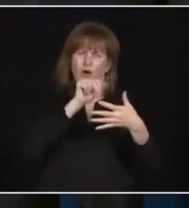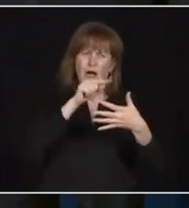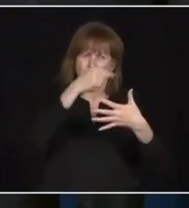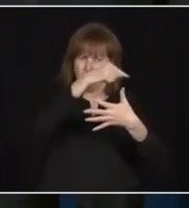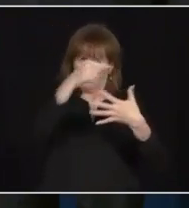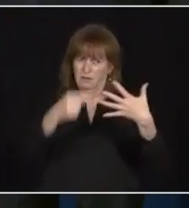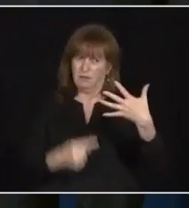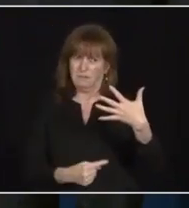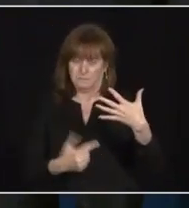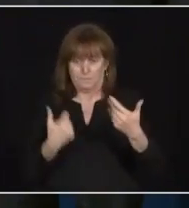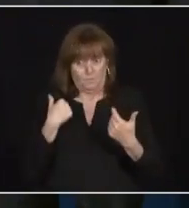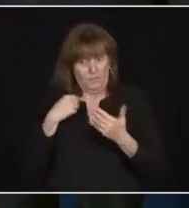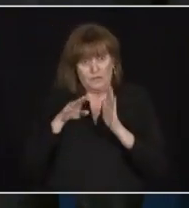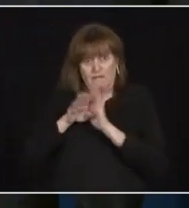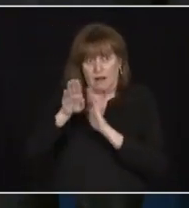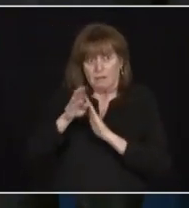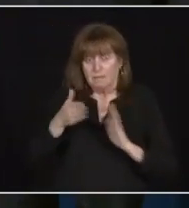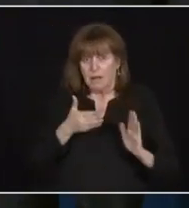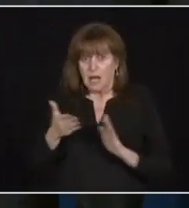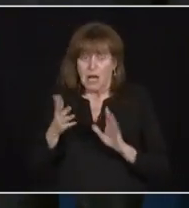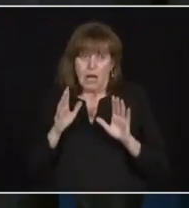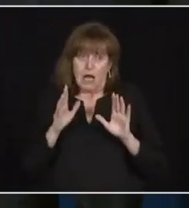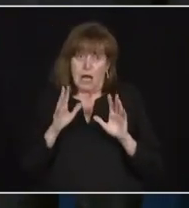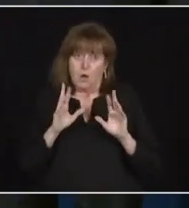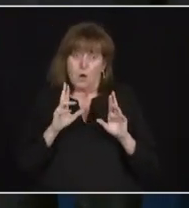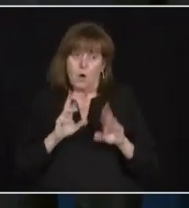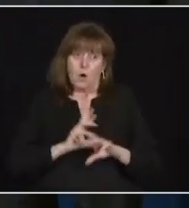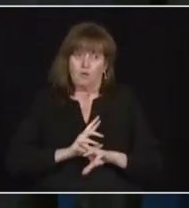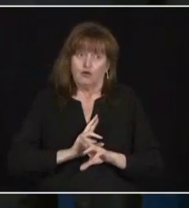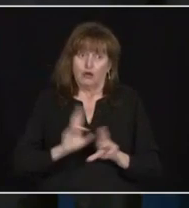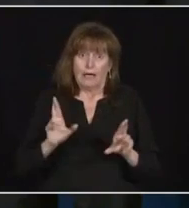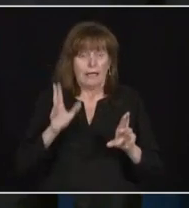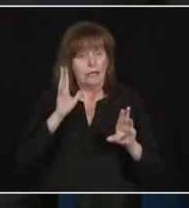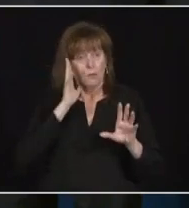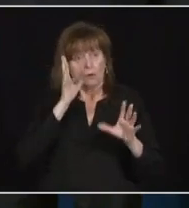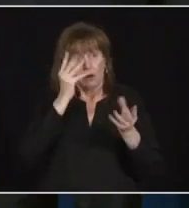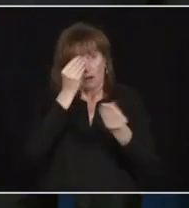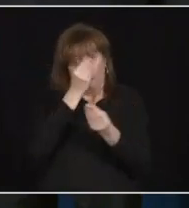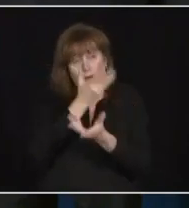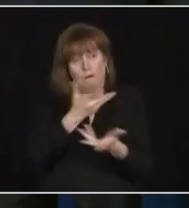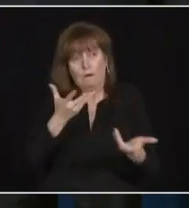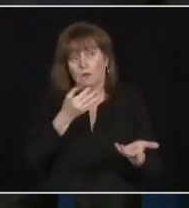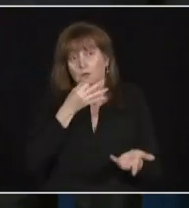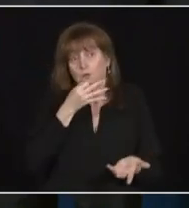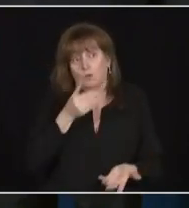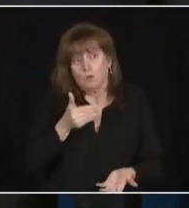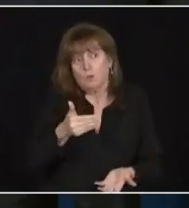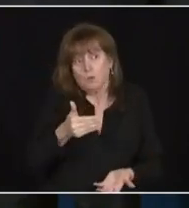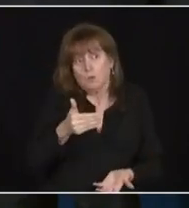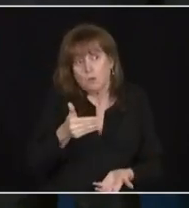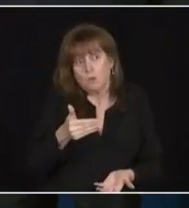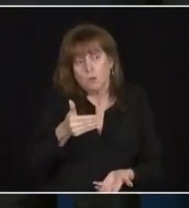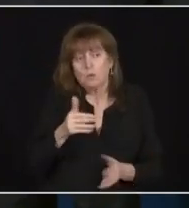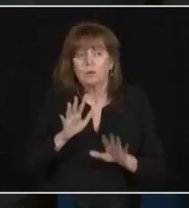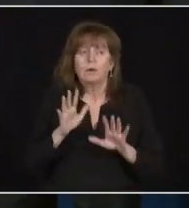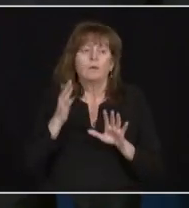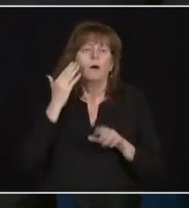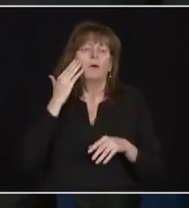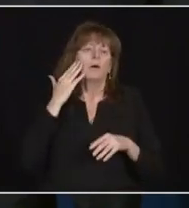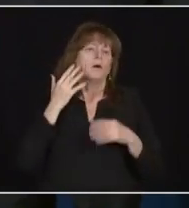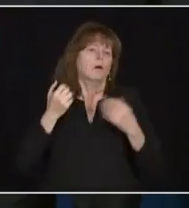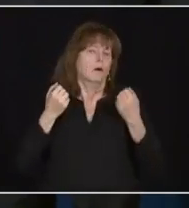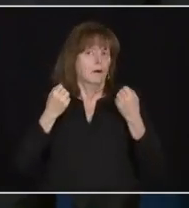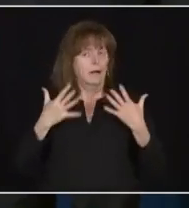We hope to have it to present to all of you very shortly, because we do know there are so many people that